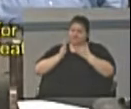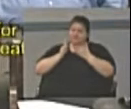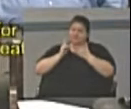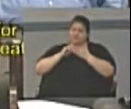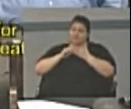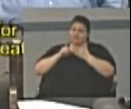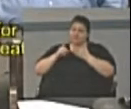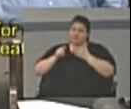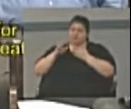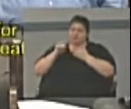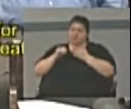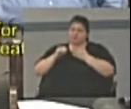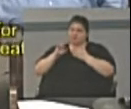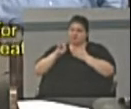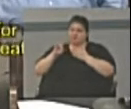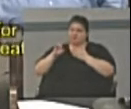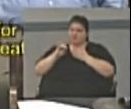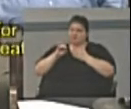Facility located at